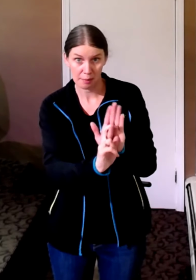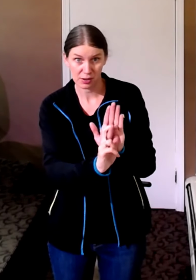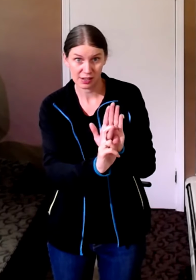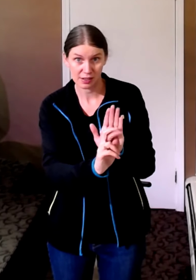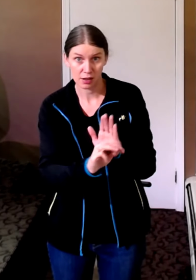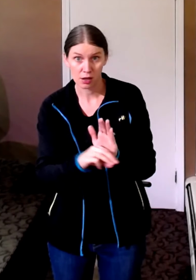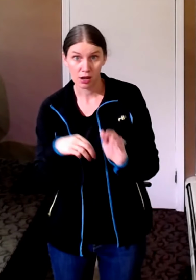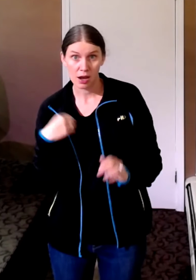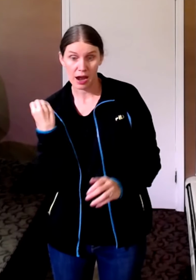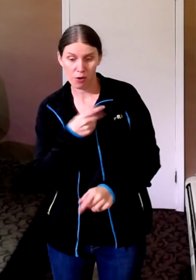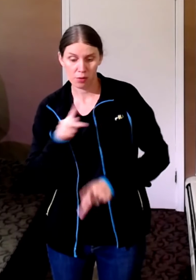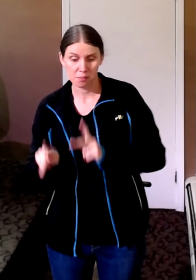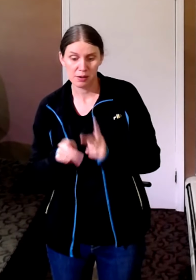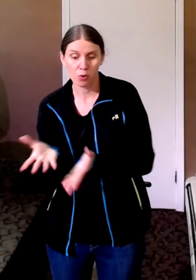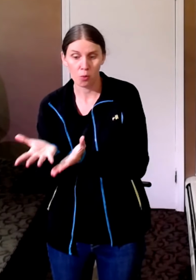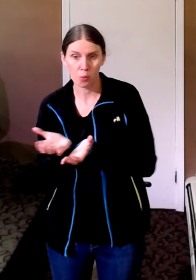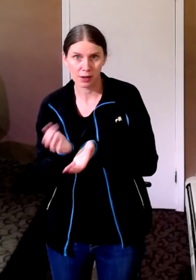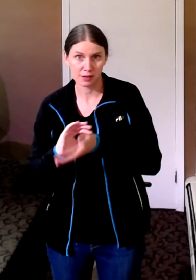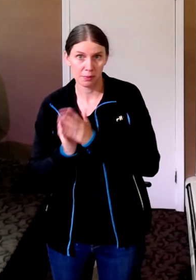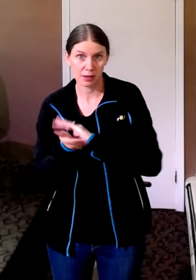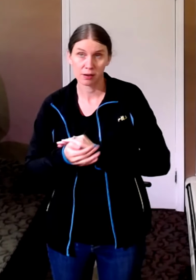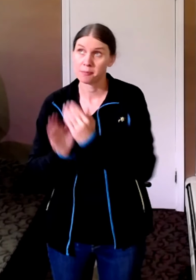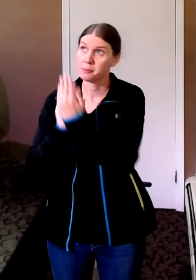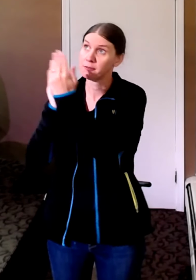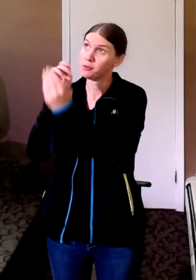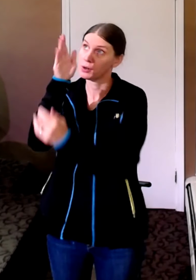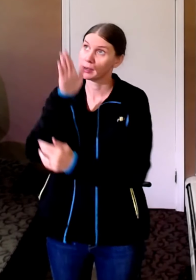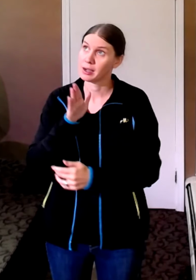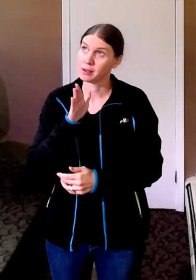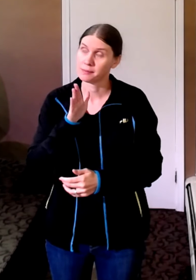before God and everything that God is before us."